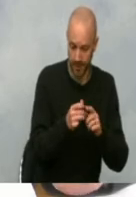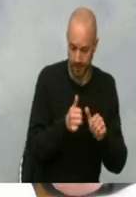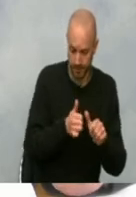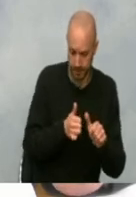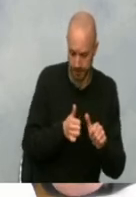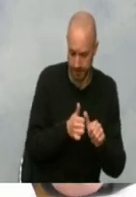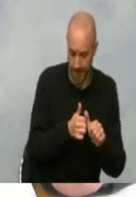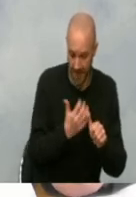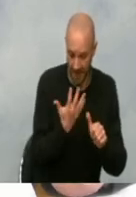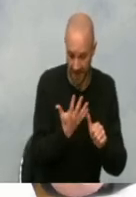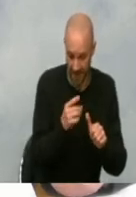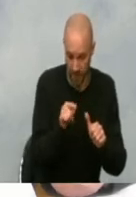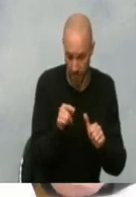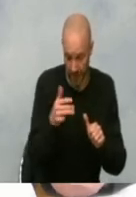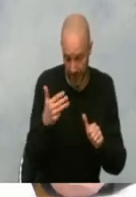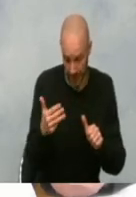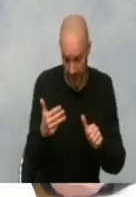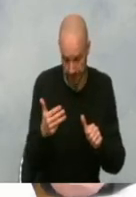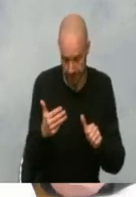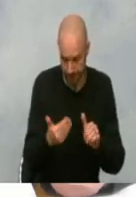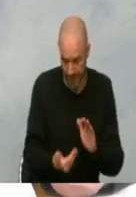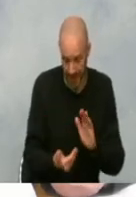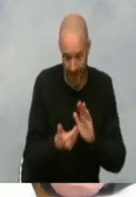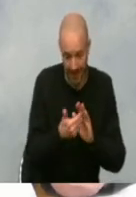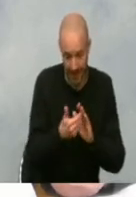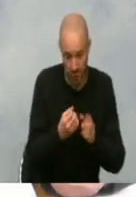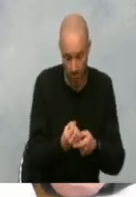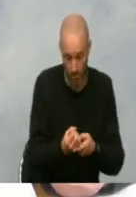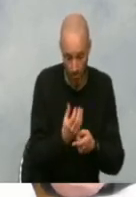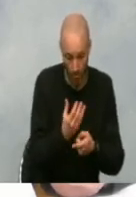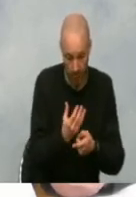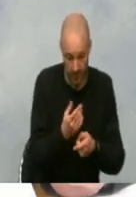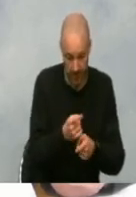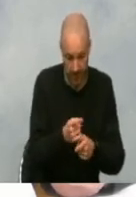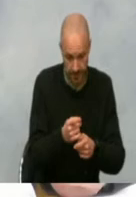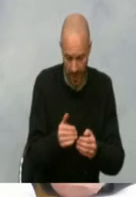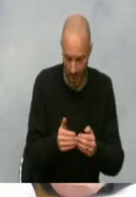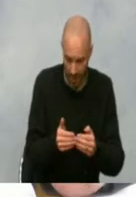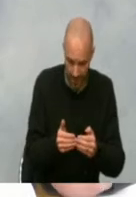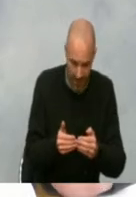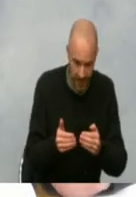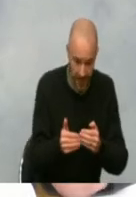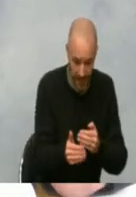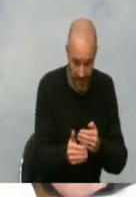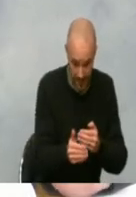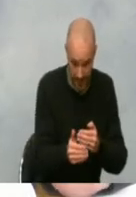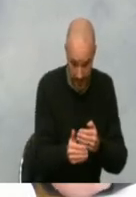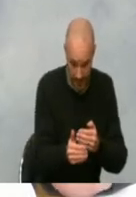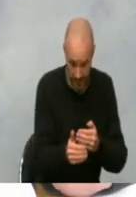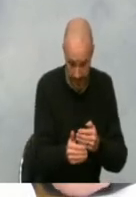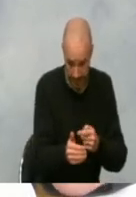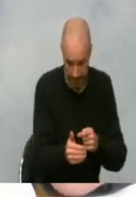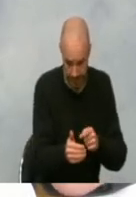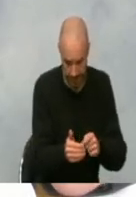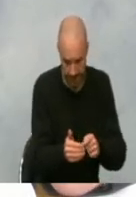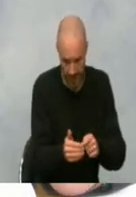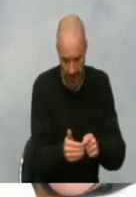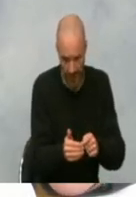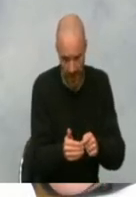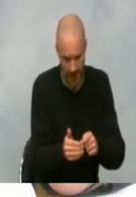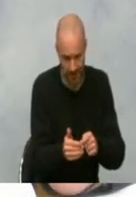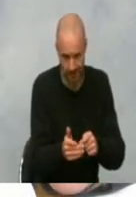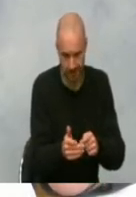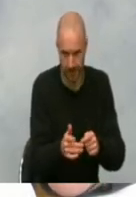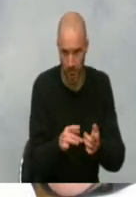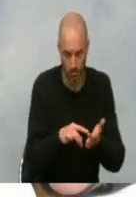at 5.9, the additional costs of lengthening the repayment period won't therefore represent any additional